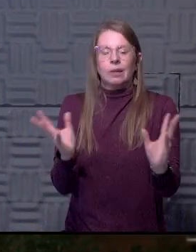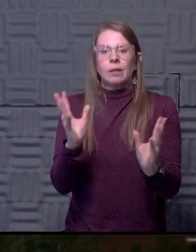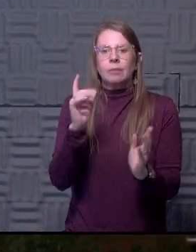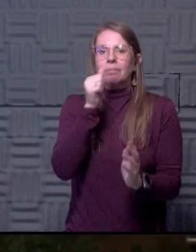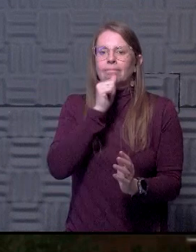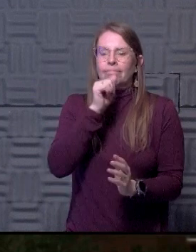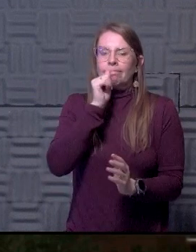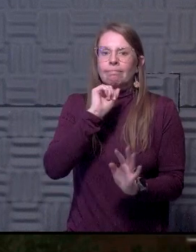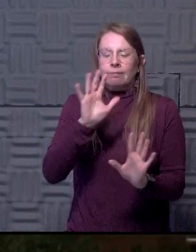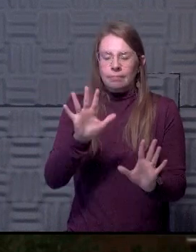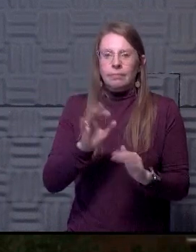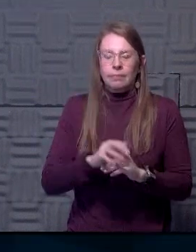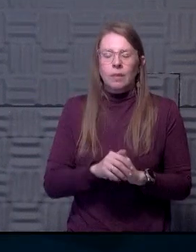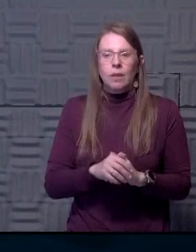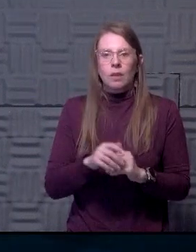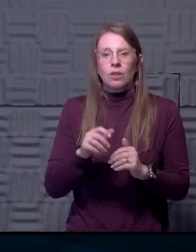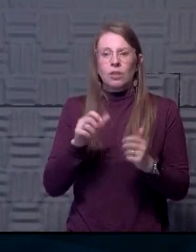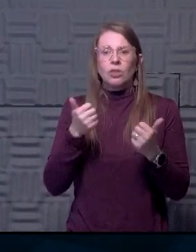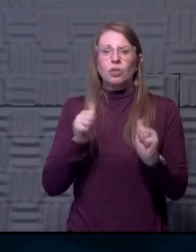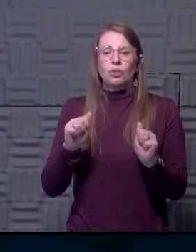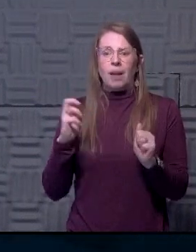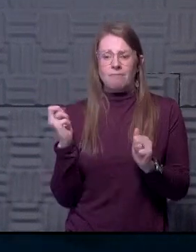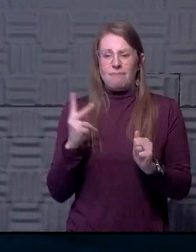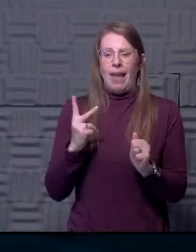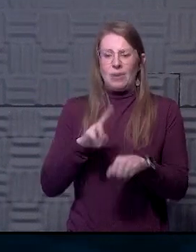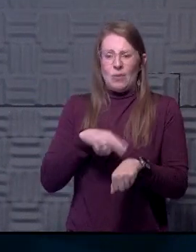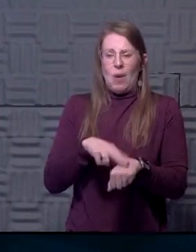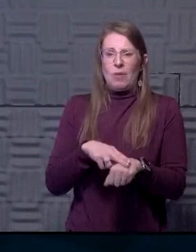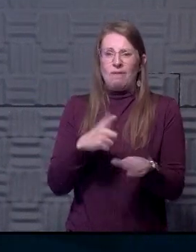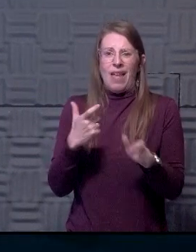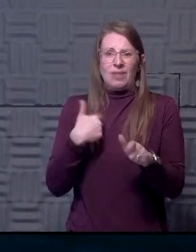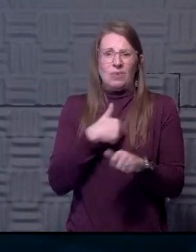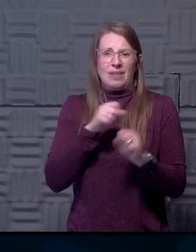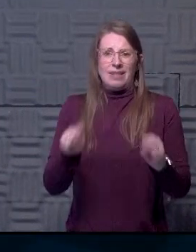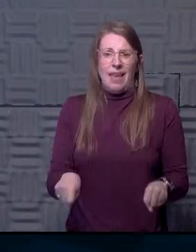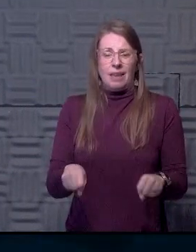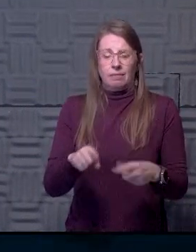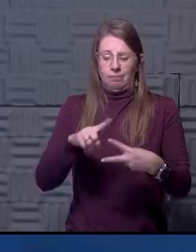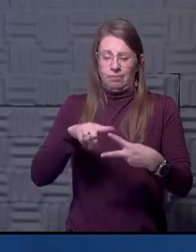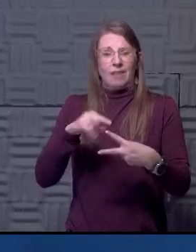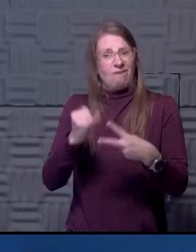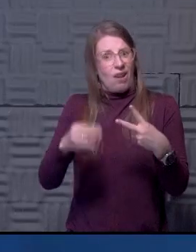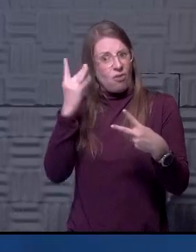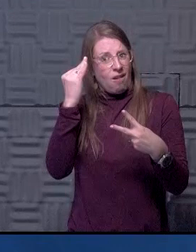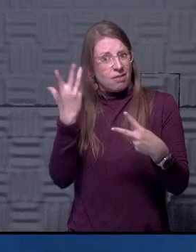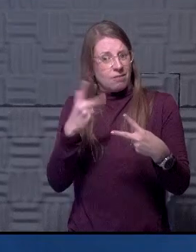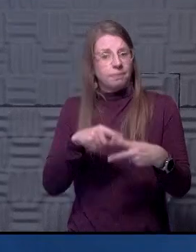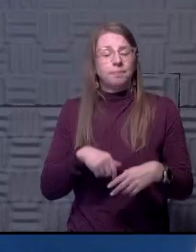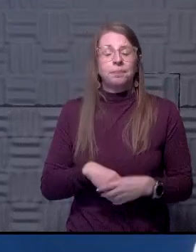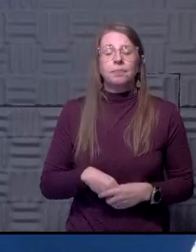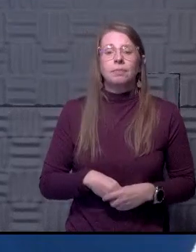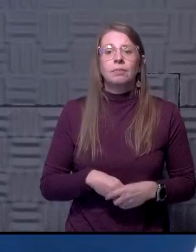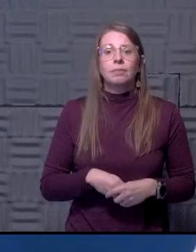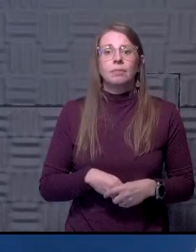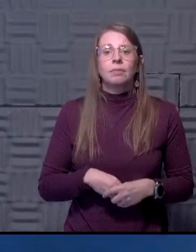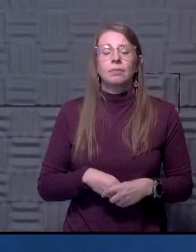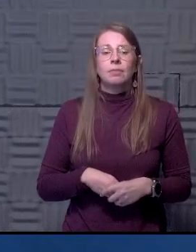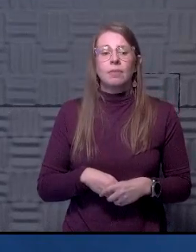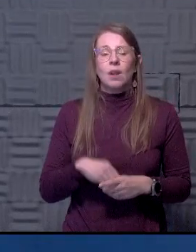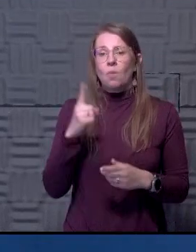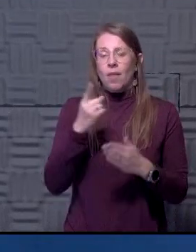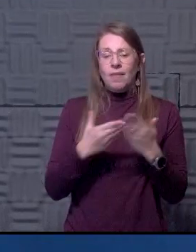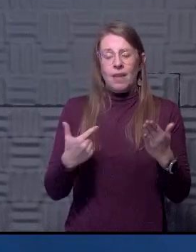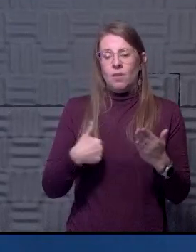back to normal as quickly as we can. Dr. Mario Castro, final thoughts. Oh, just one thing we haven't covered